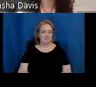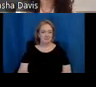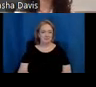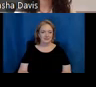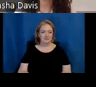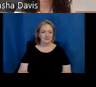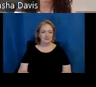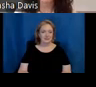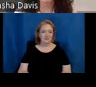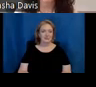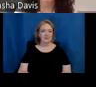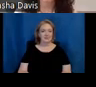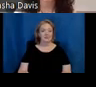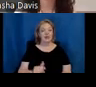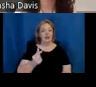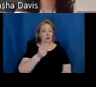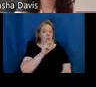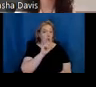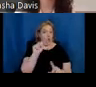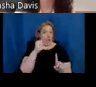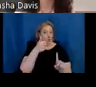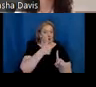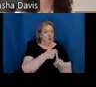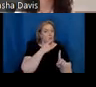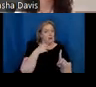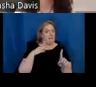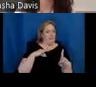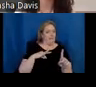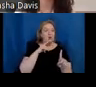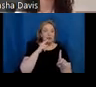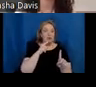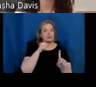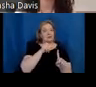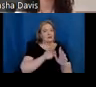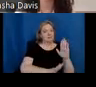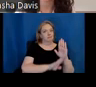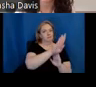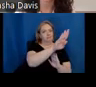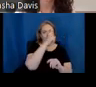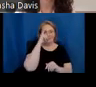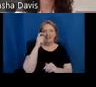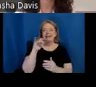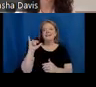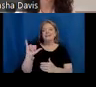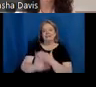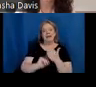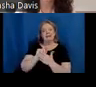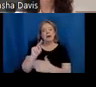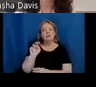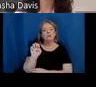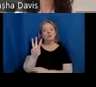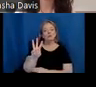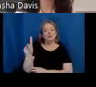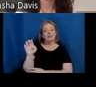So Gross benefited and really survived as a result of a number of New Deal arts programs.